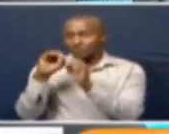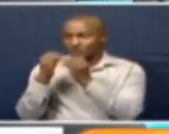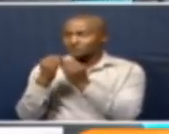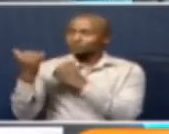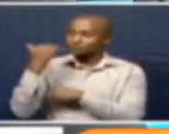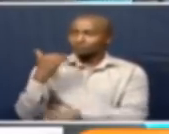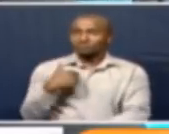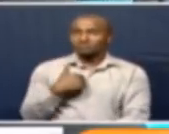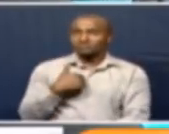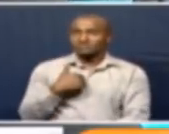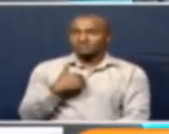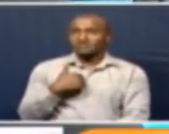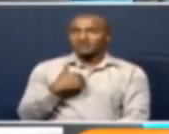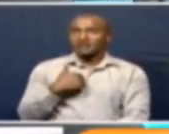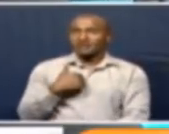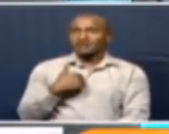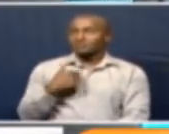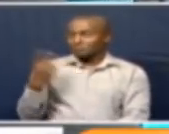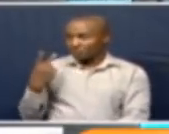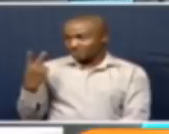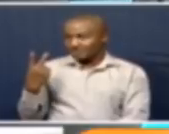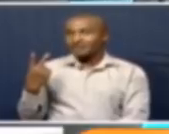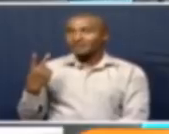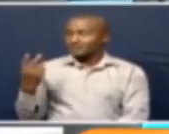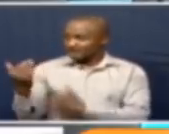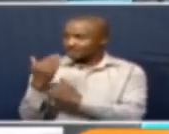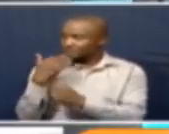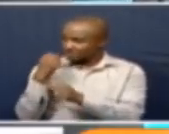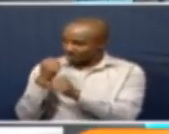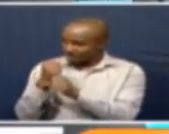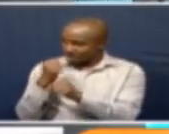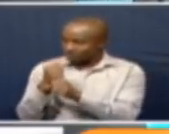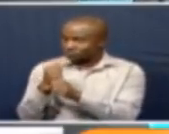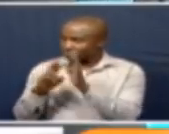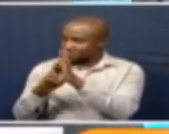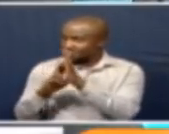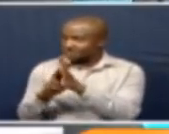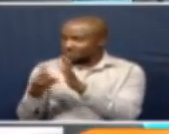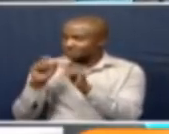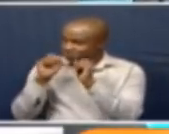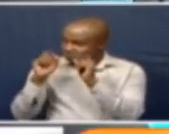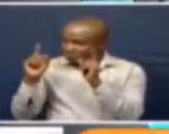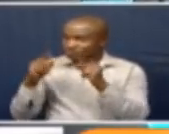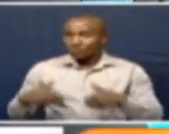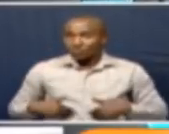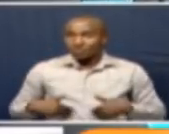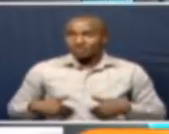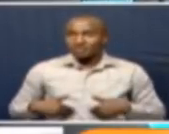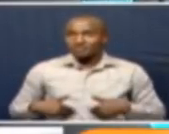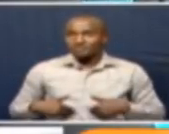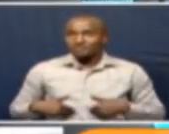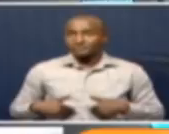me and the first runners-up, and they wanted us to work for them as brand ambassadors in sensitization of the youth, mm-hmm. and getting